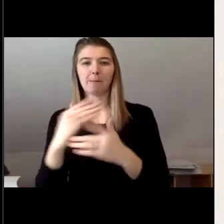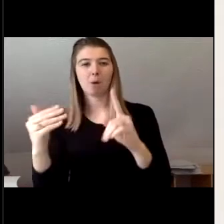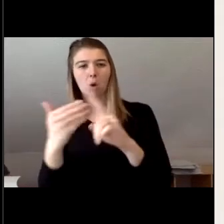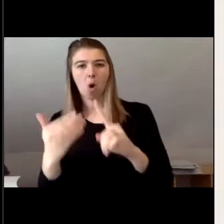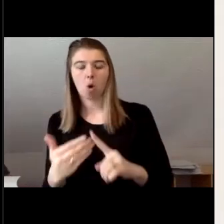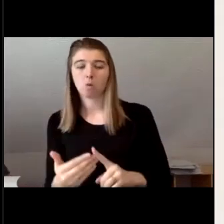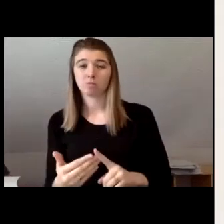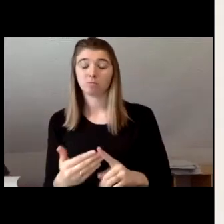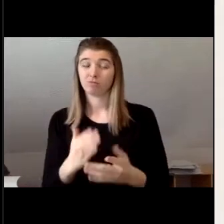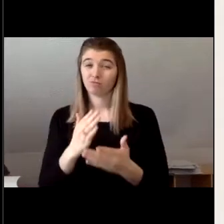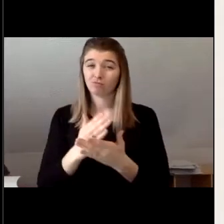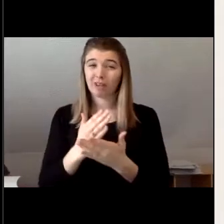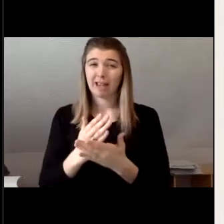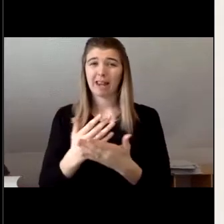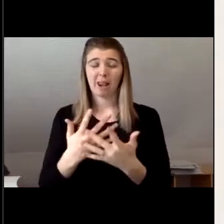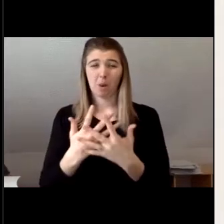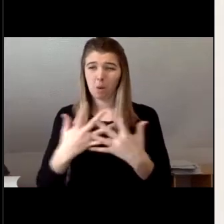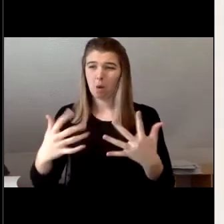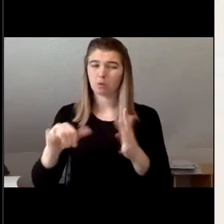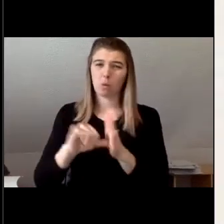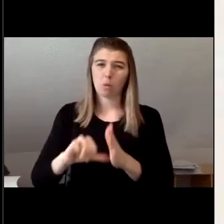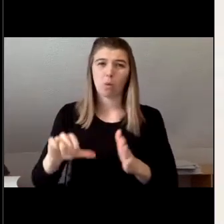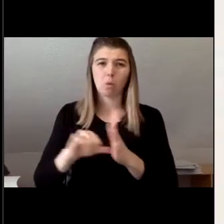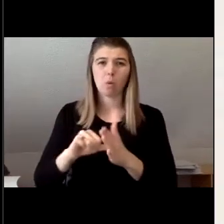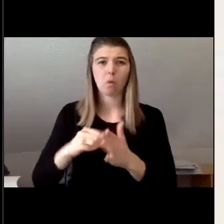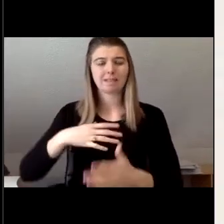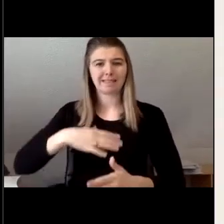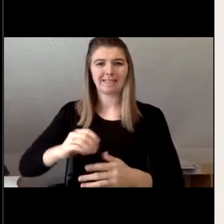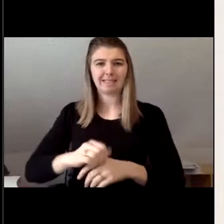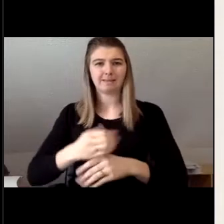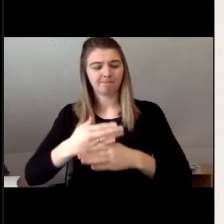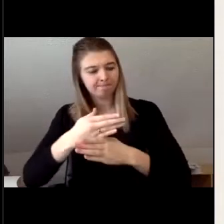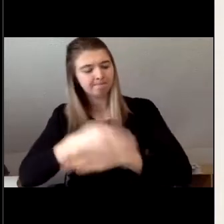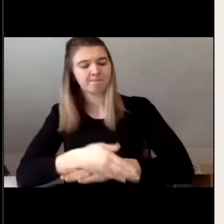urgent global action by 2030,